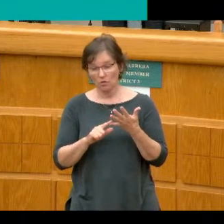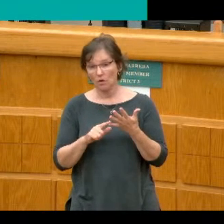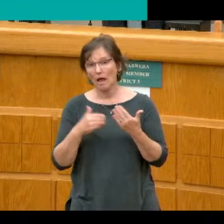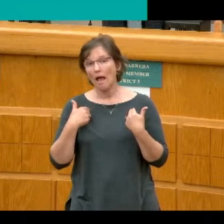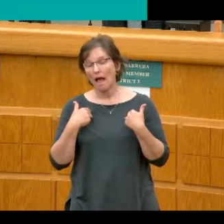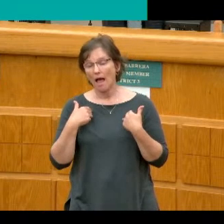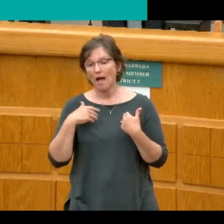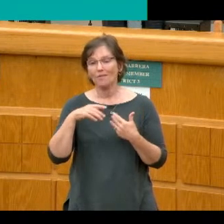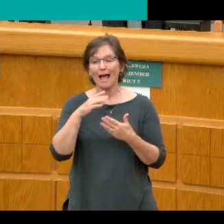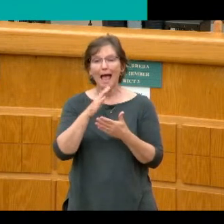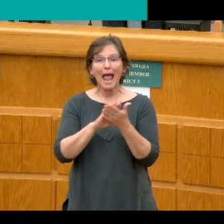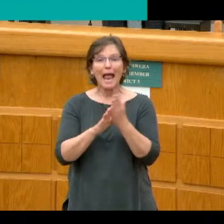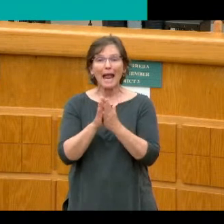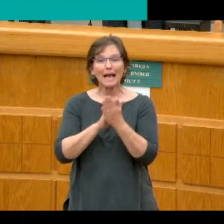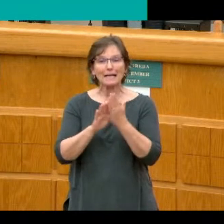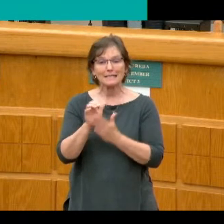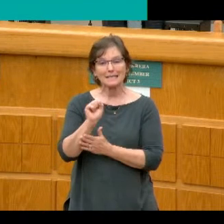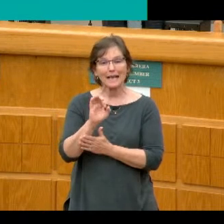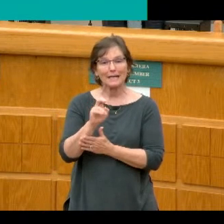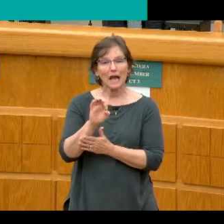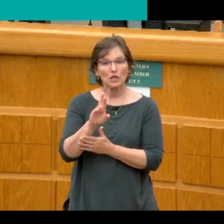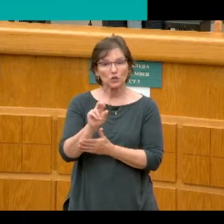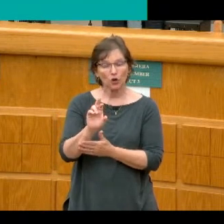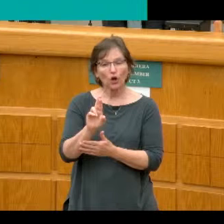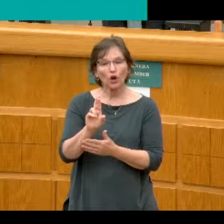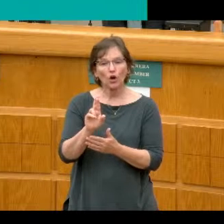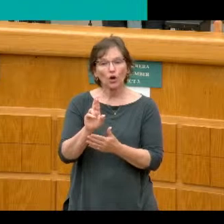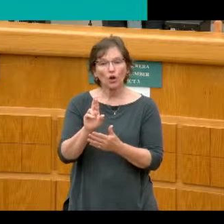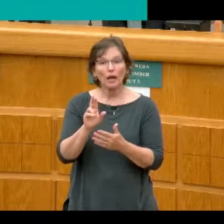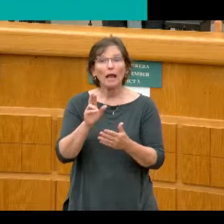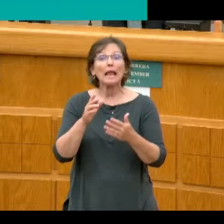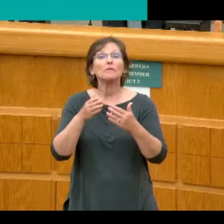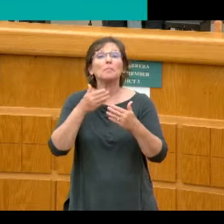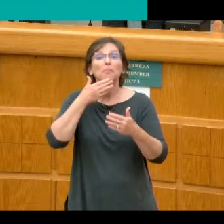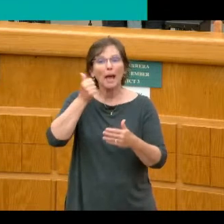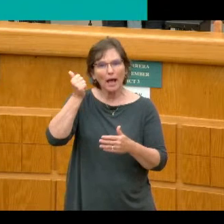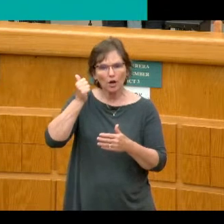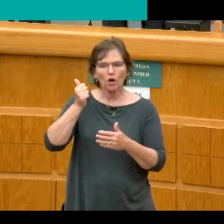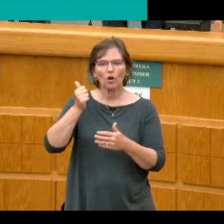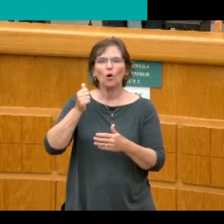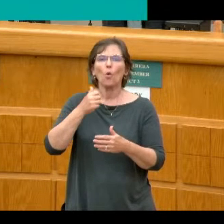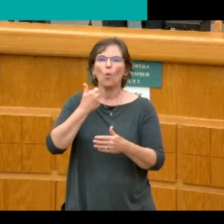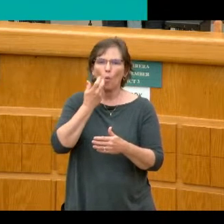hug. But let's be consistent. Let's keep on doing it.